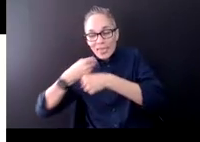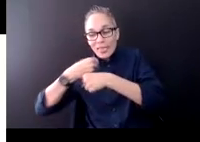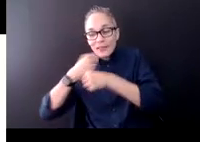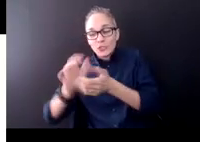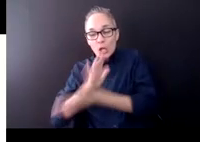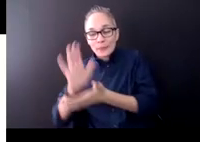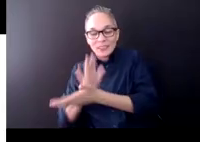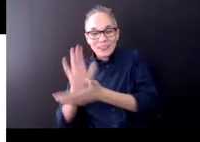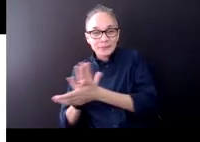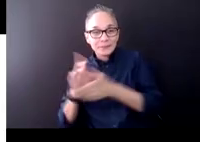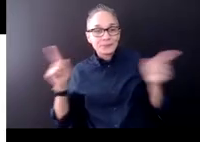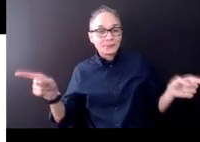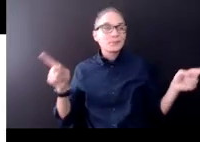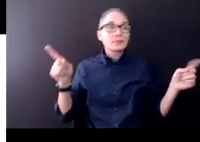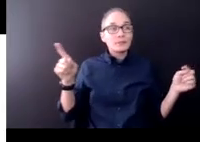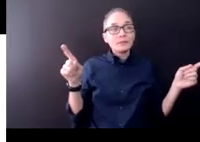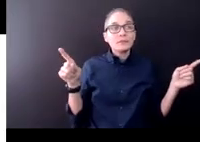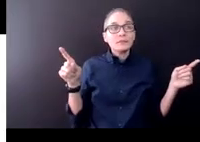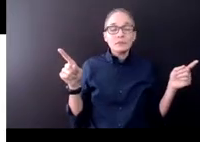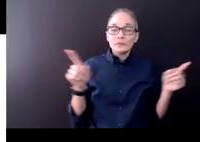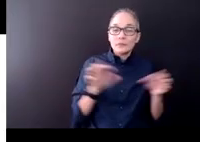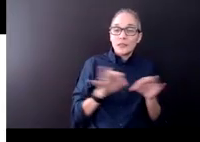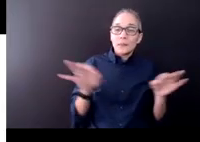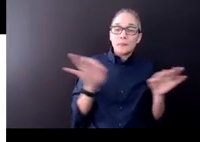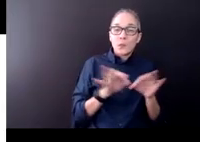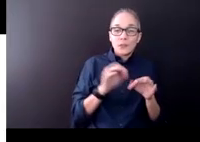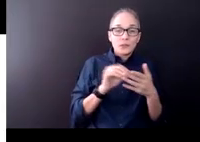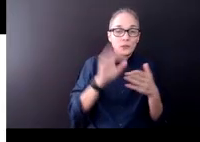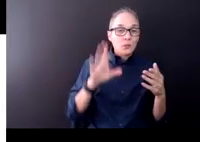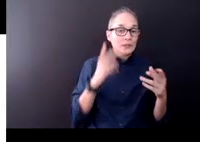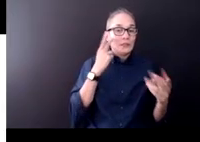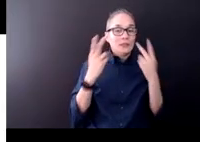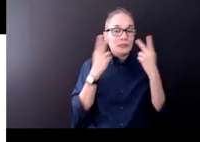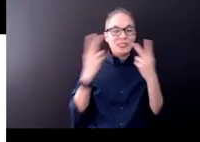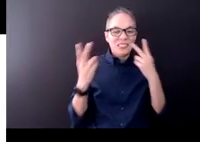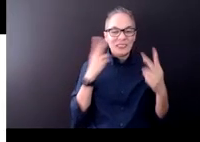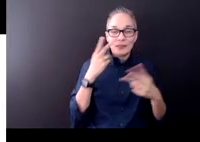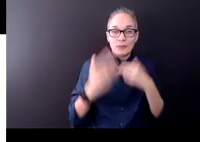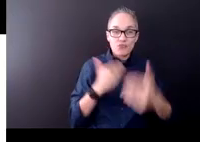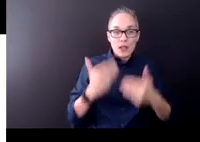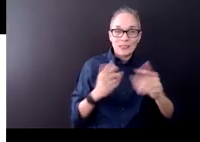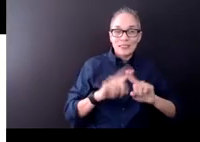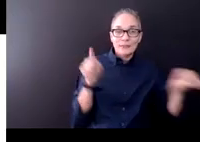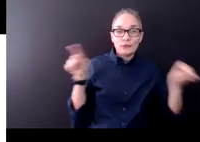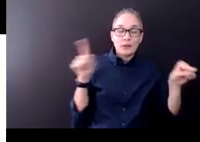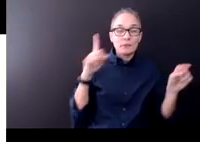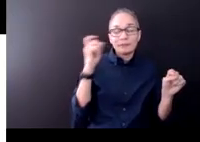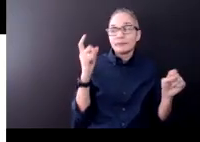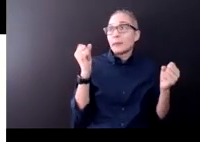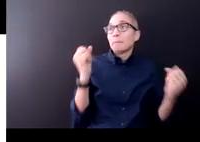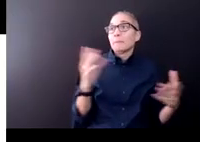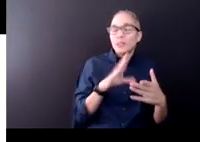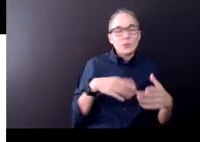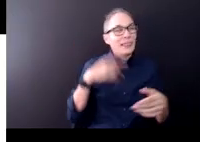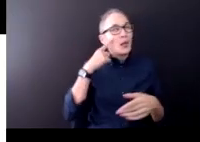important that I have students know that it's really important that they see the process that they're doing different because there's so many students that think,